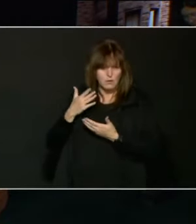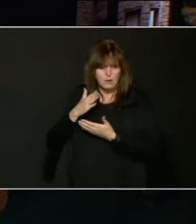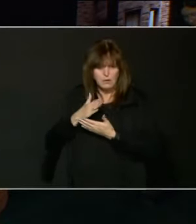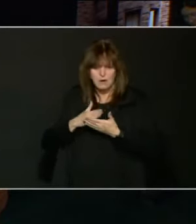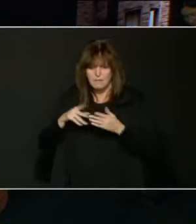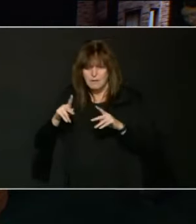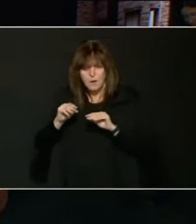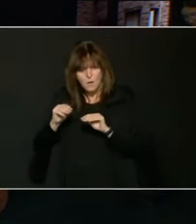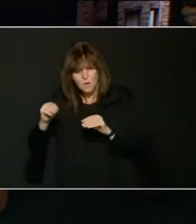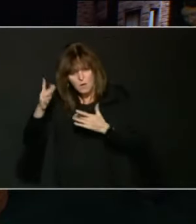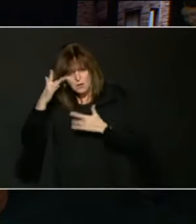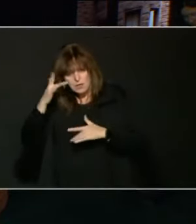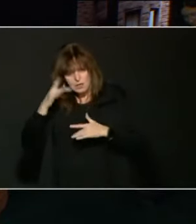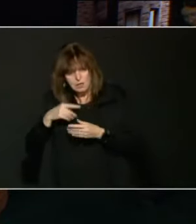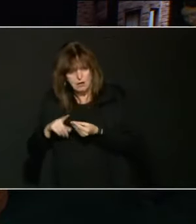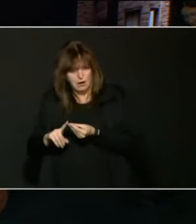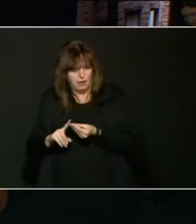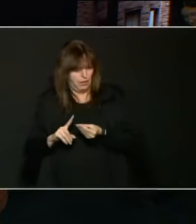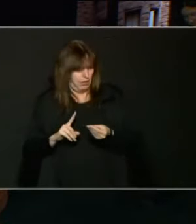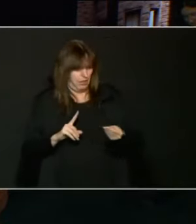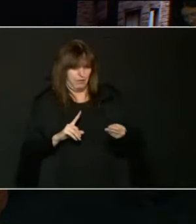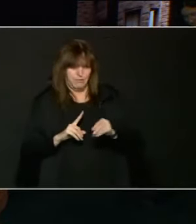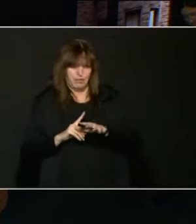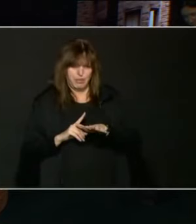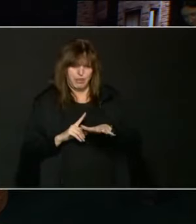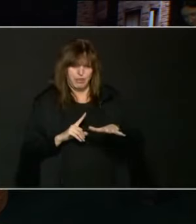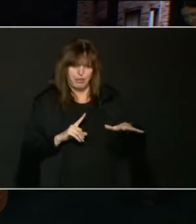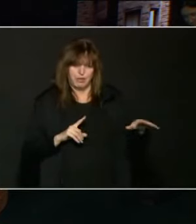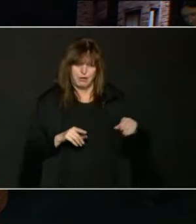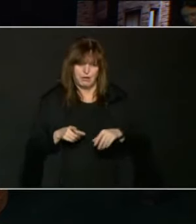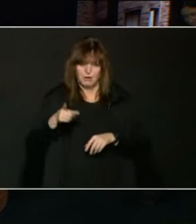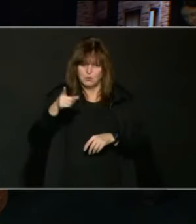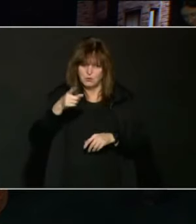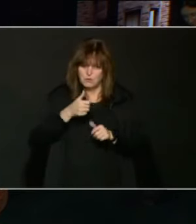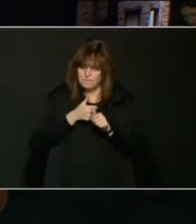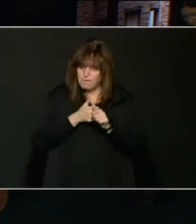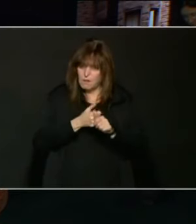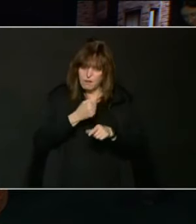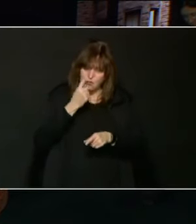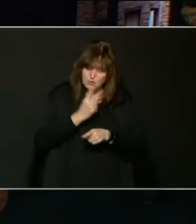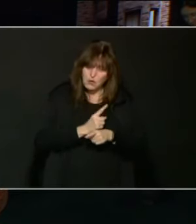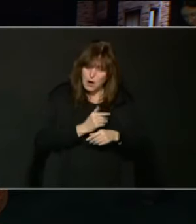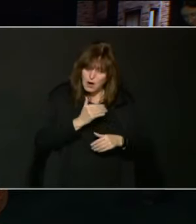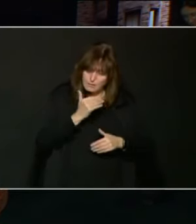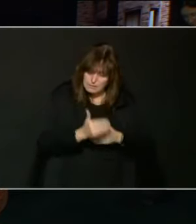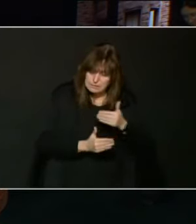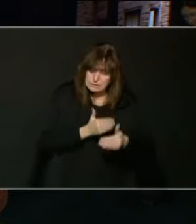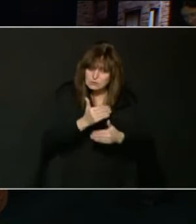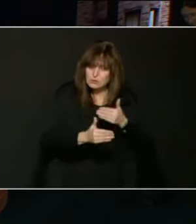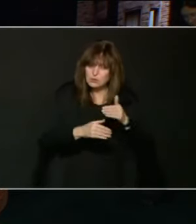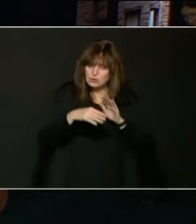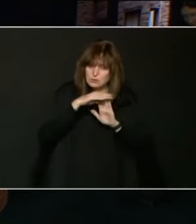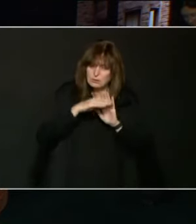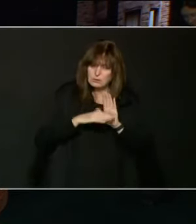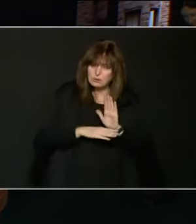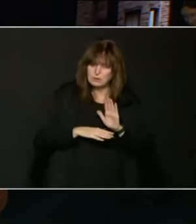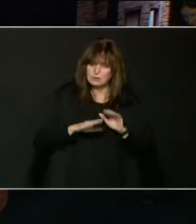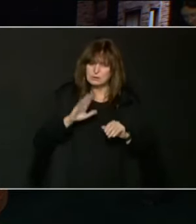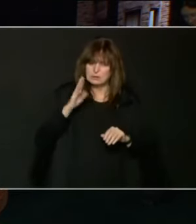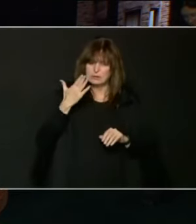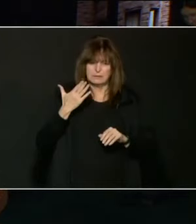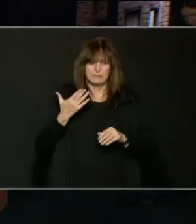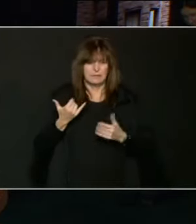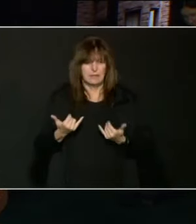precautionary principle adequately enough? You seem to be taking a fair amount of heat today on social media and elsewhere for